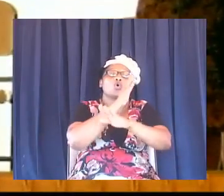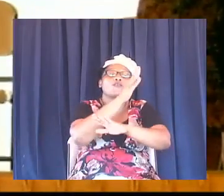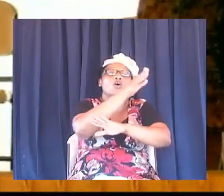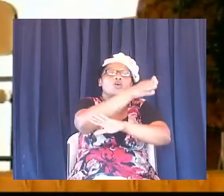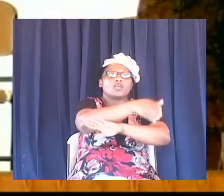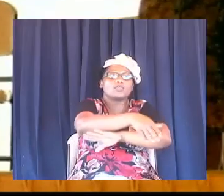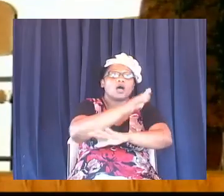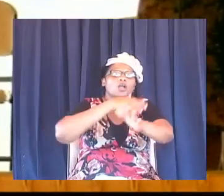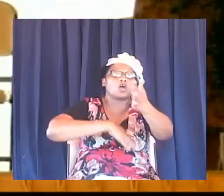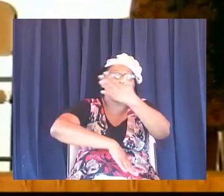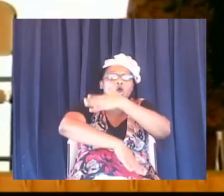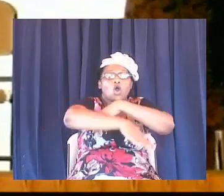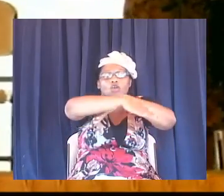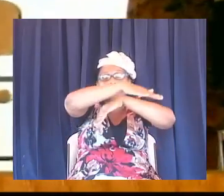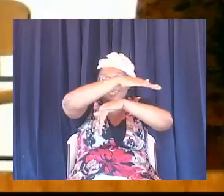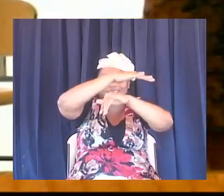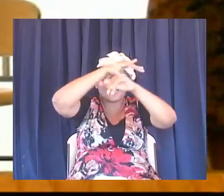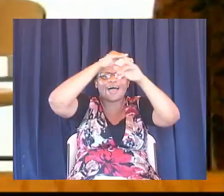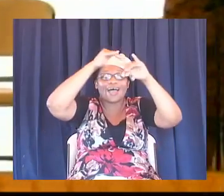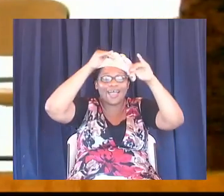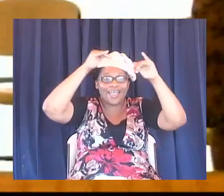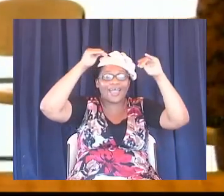Just over in the glory